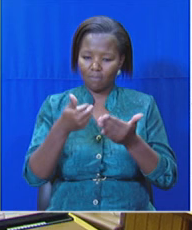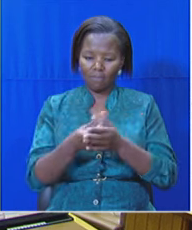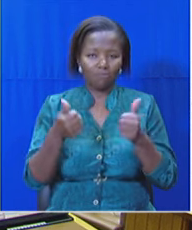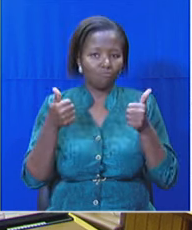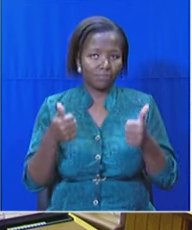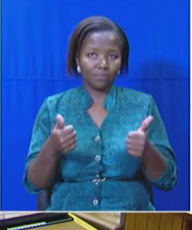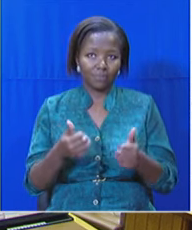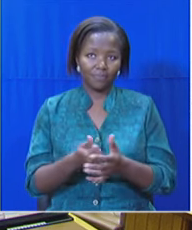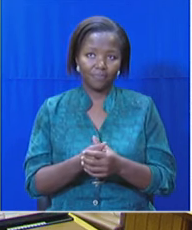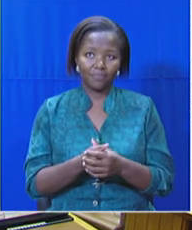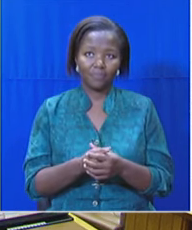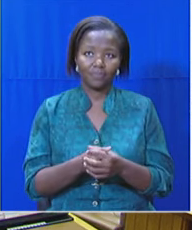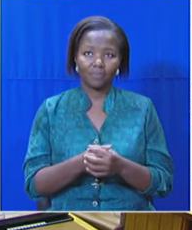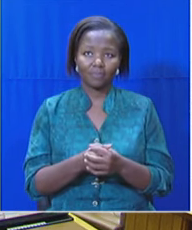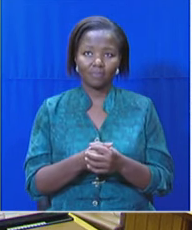up.